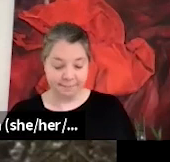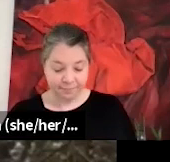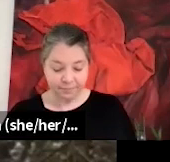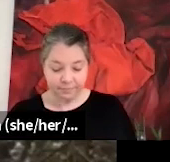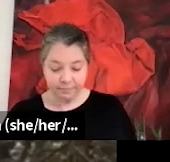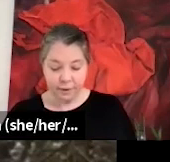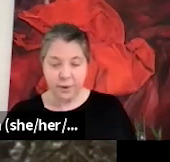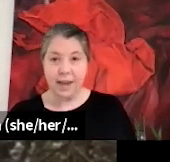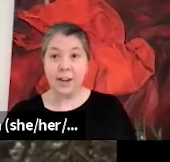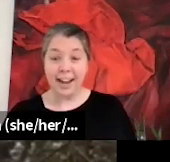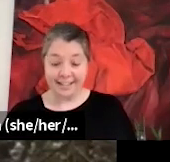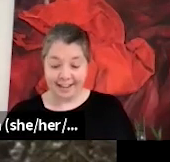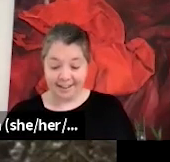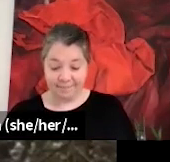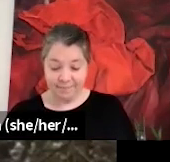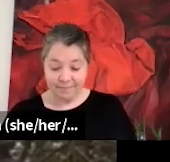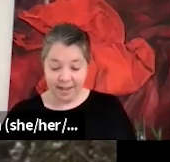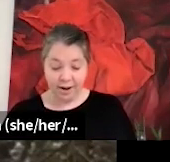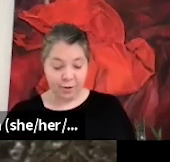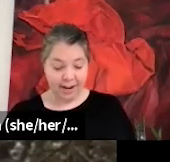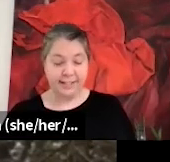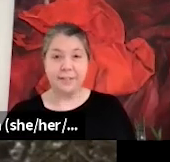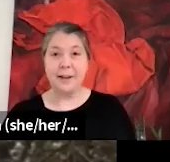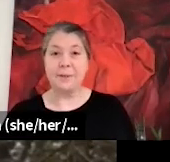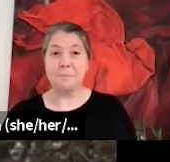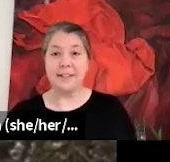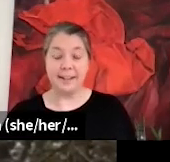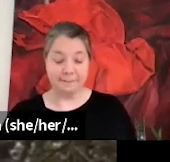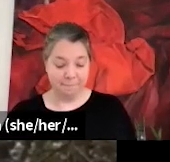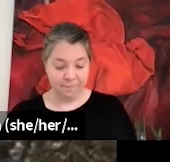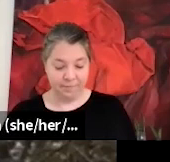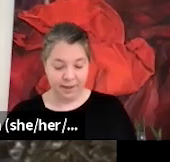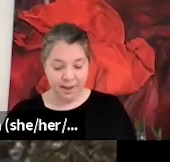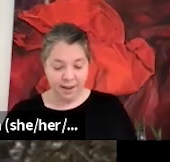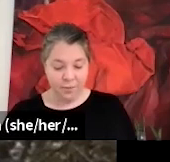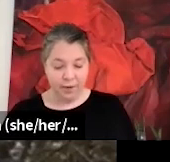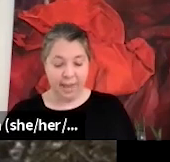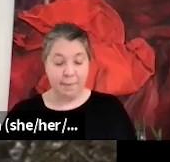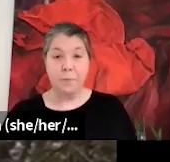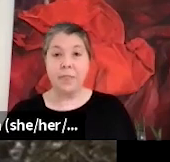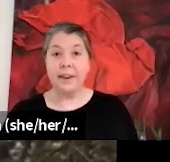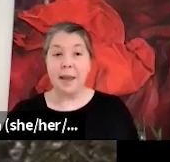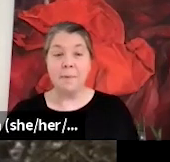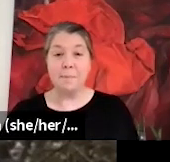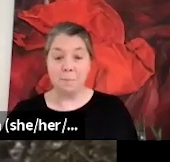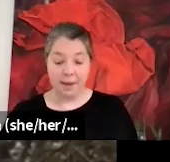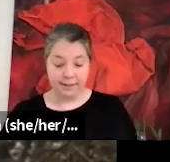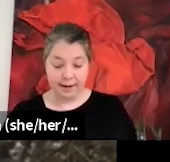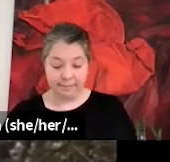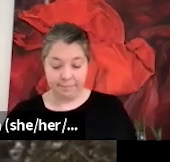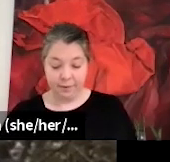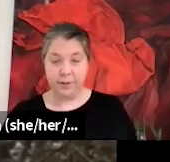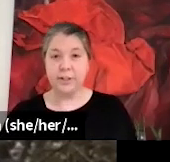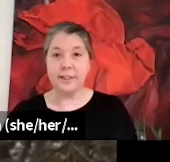worries. We had a good idea and our creativity was buzzing. We came up with the name